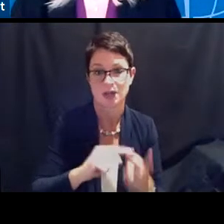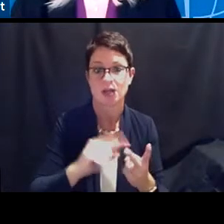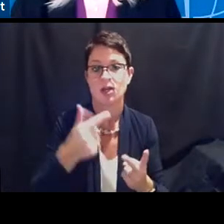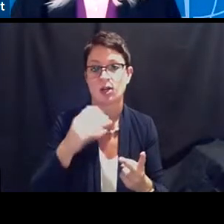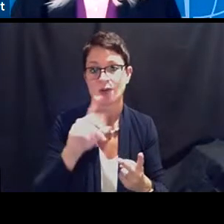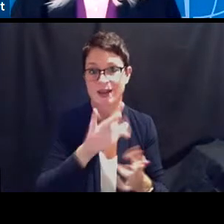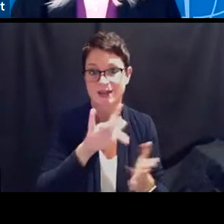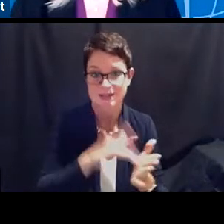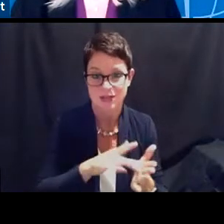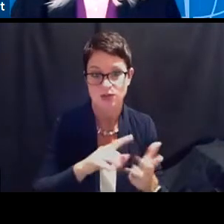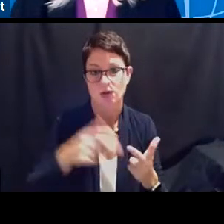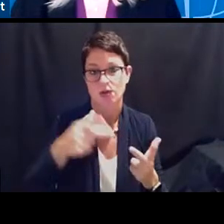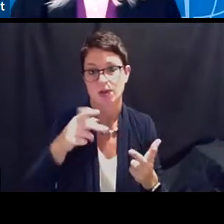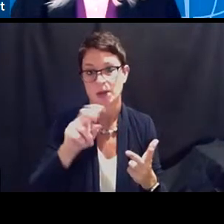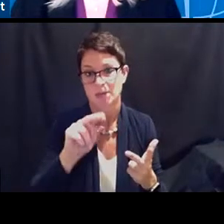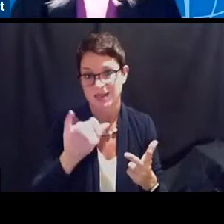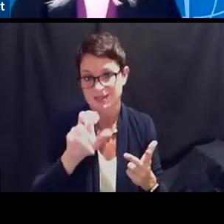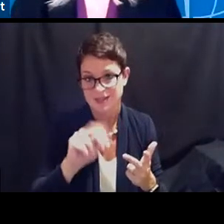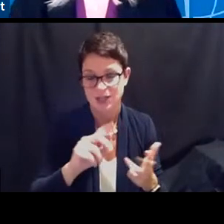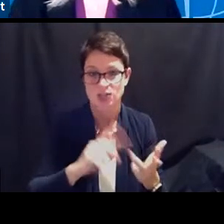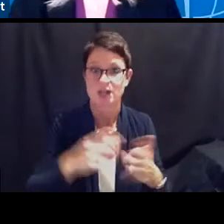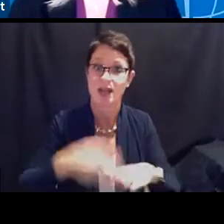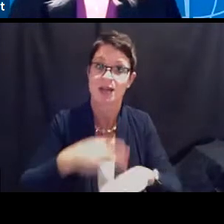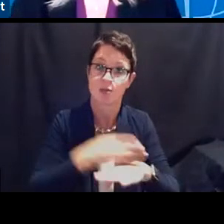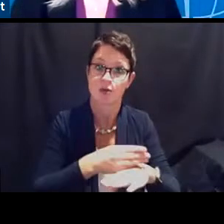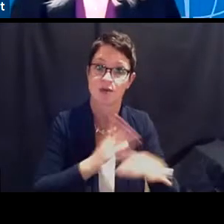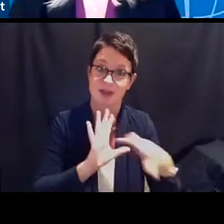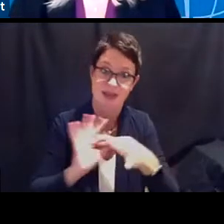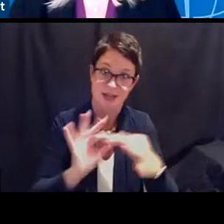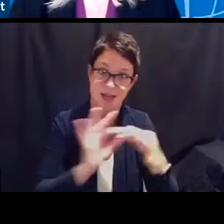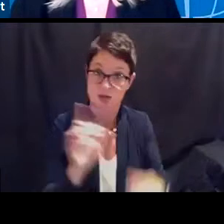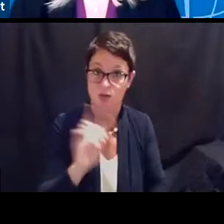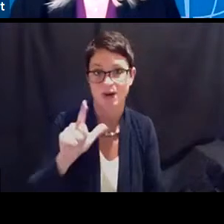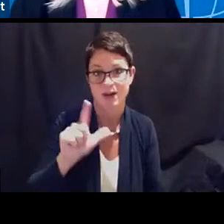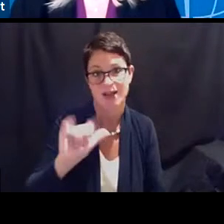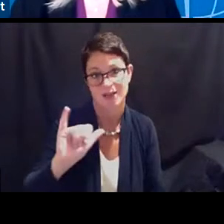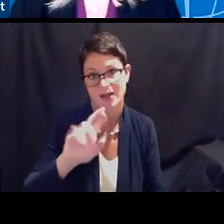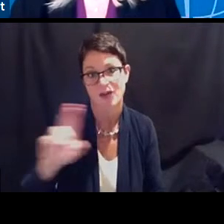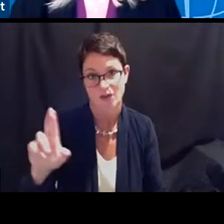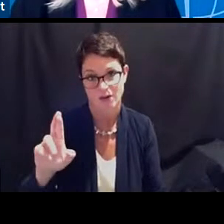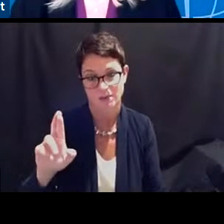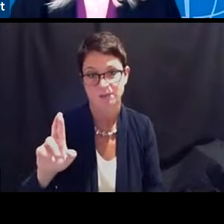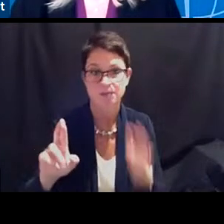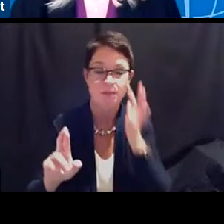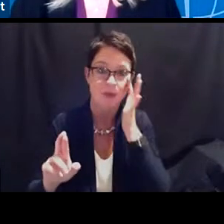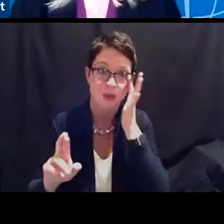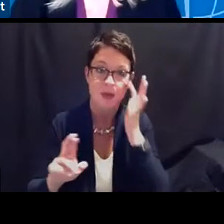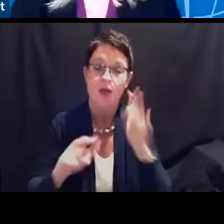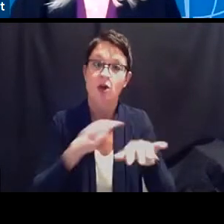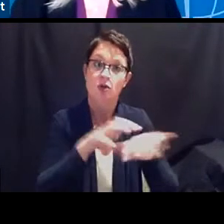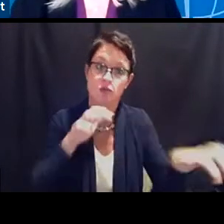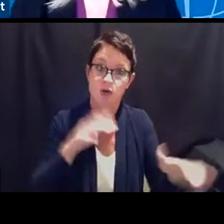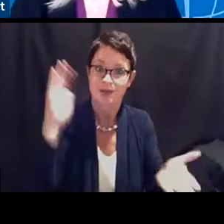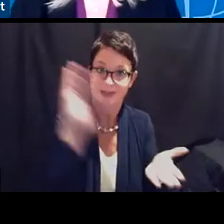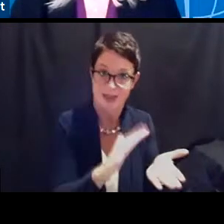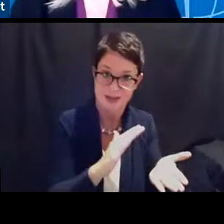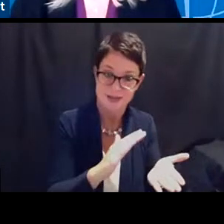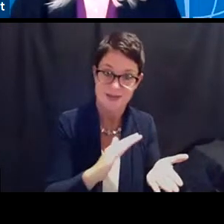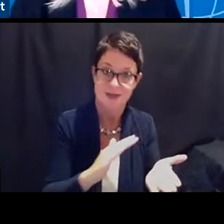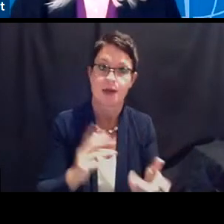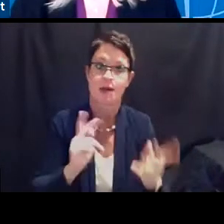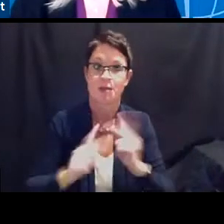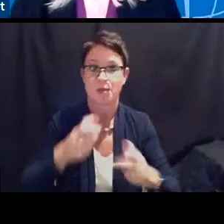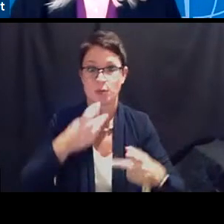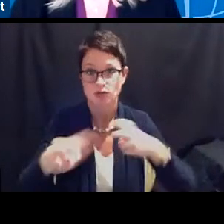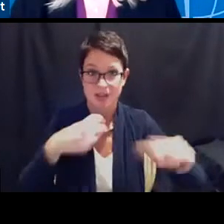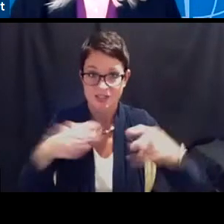Station, the 7 Line, improved interconnections with the Long Island Railroad. It will divert congestion from the roads, limit the number of transfers